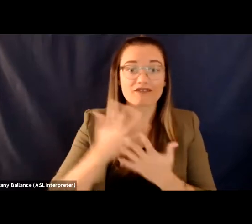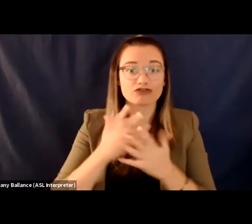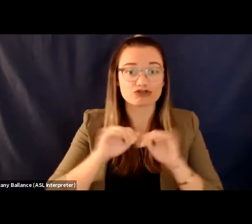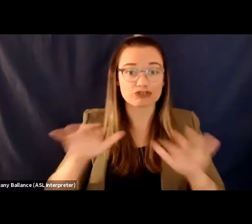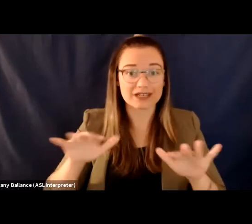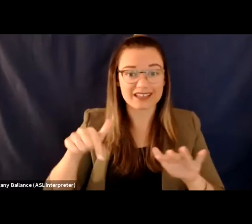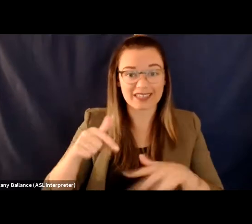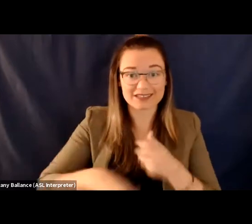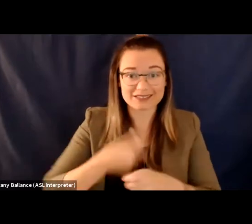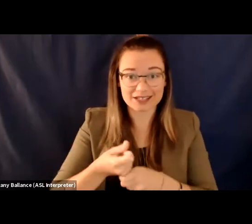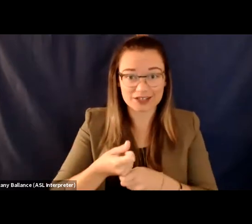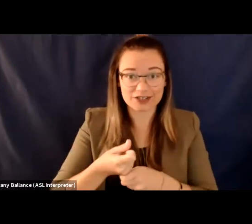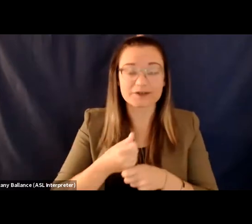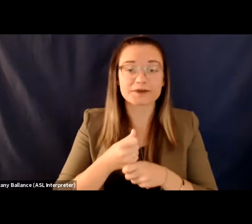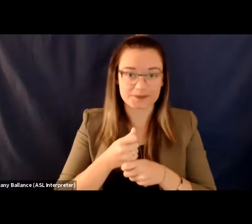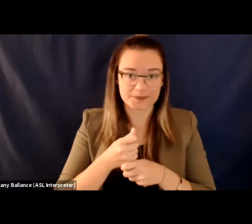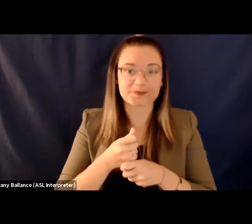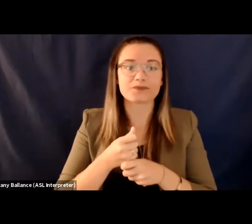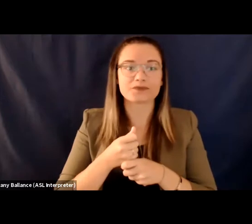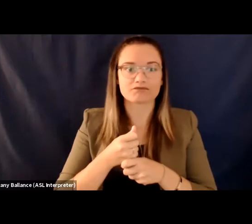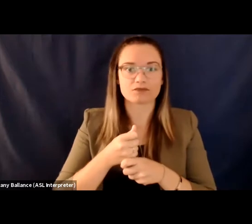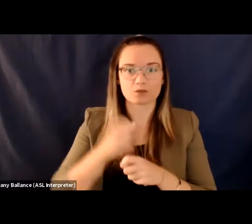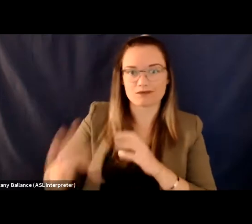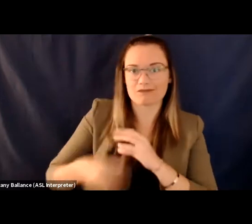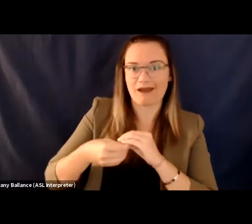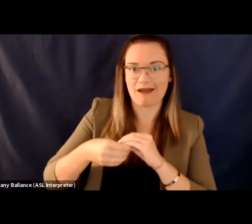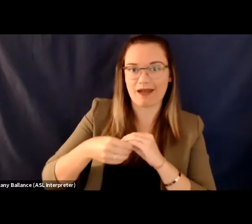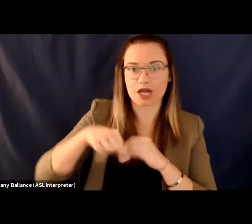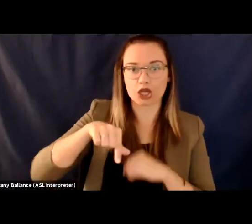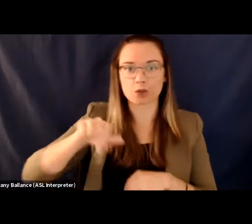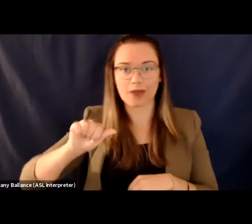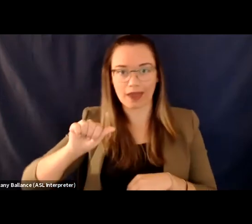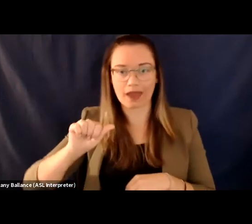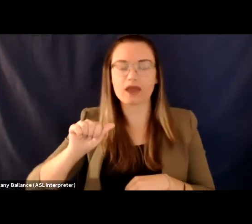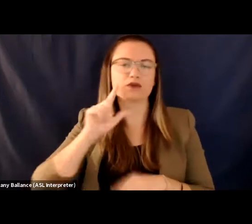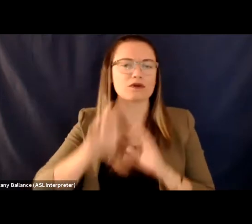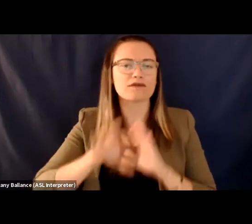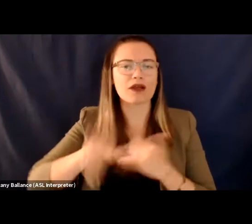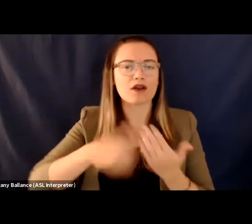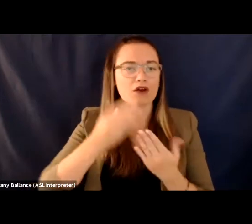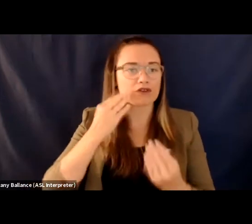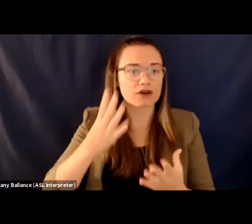year, that are followed by Q&As. You can find out all the information at